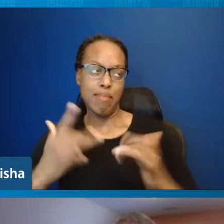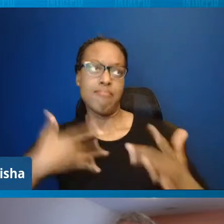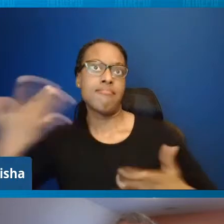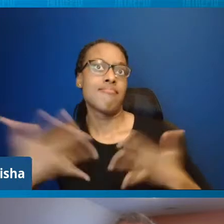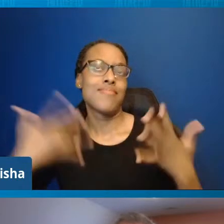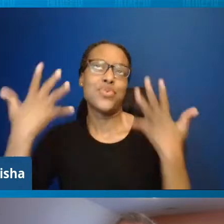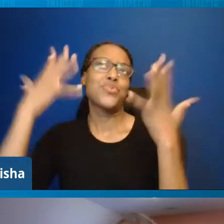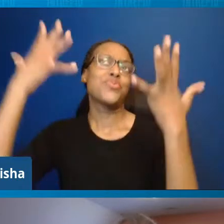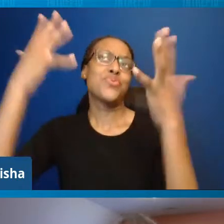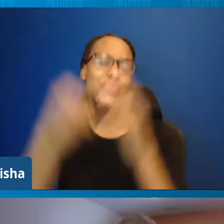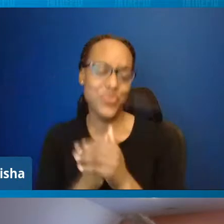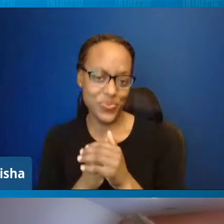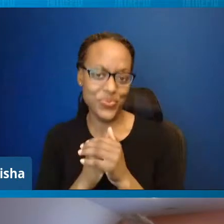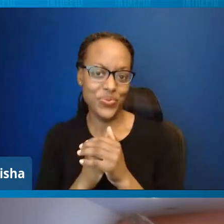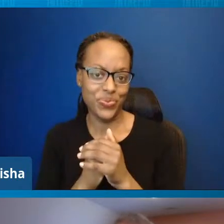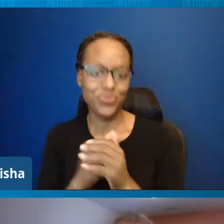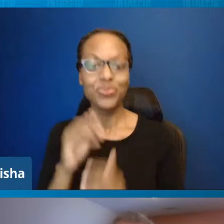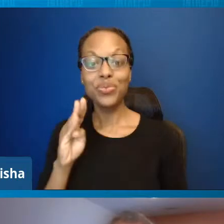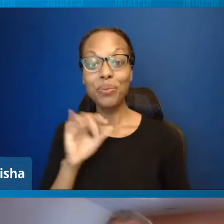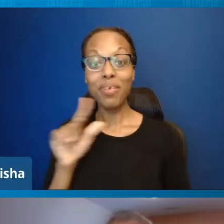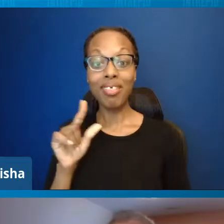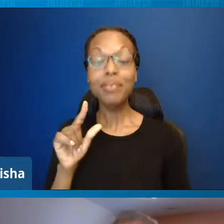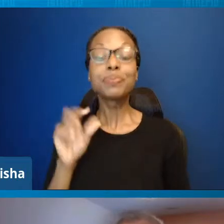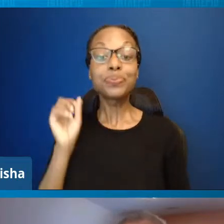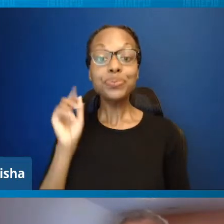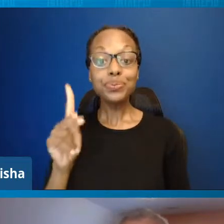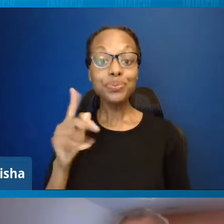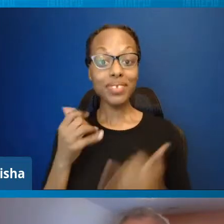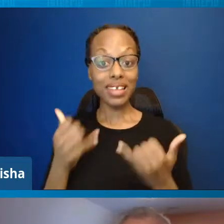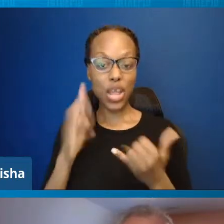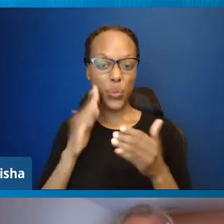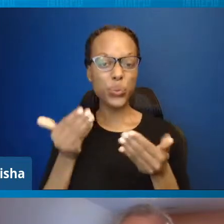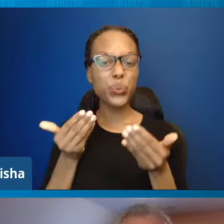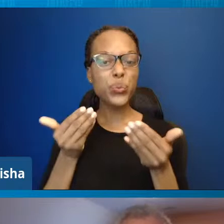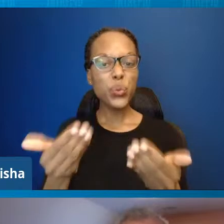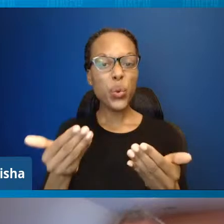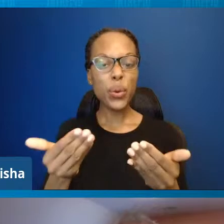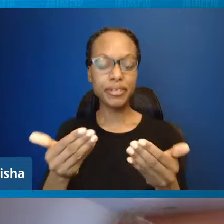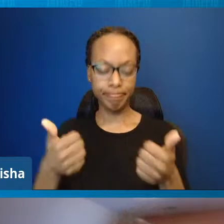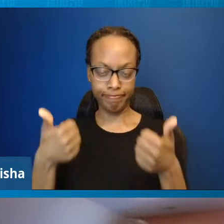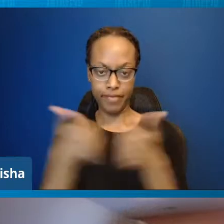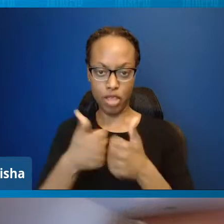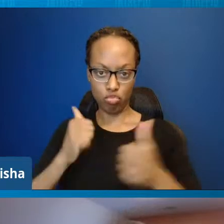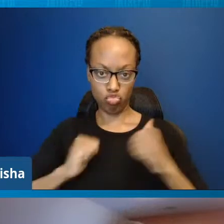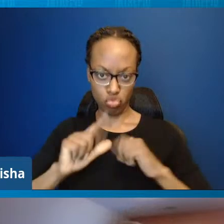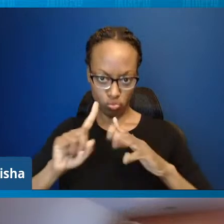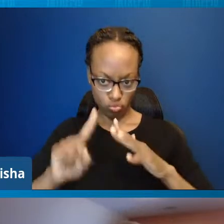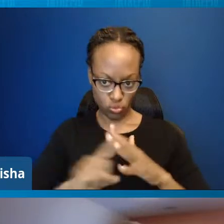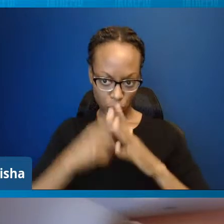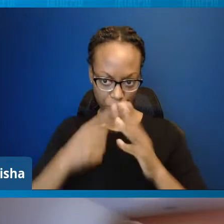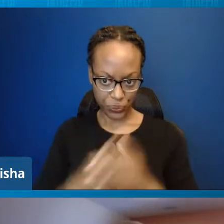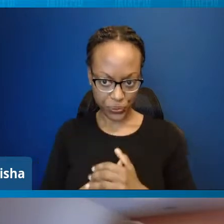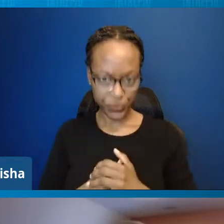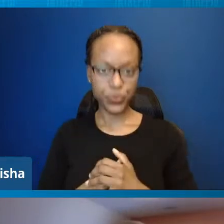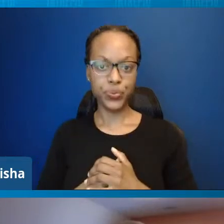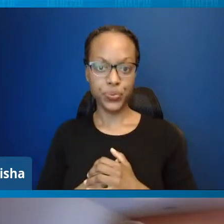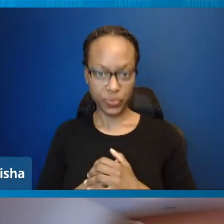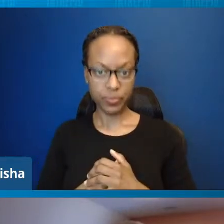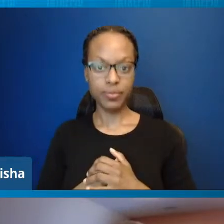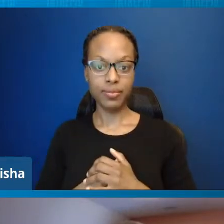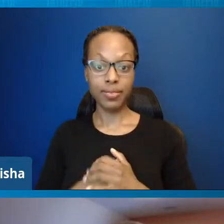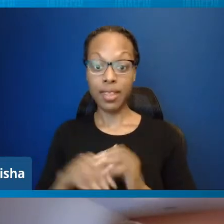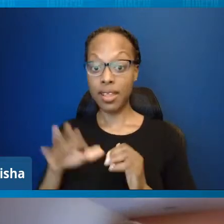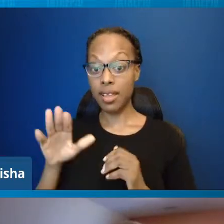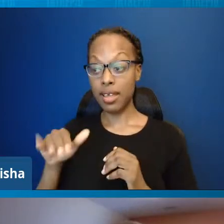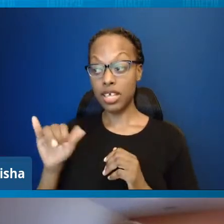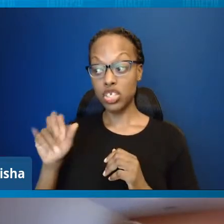on that note, we're going to go ahead and we're going to start today's game show. Okay. And I want, Jennifer